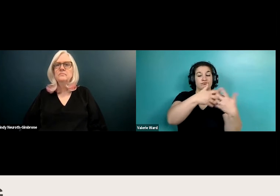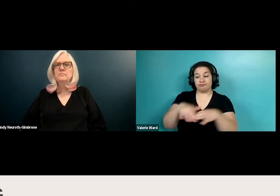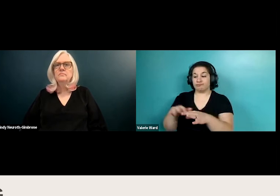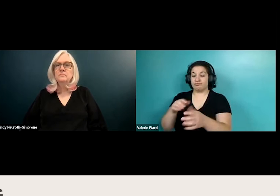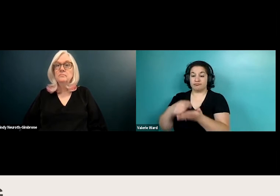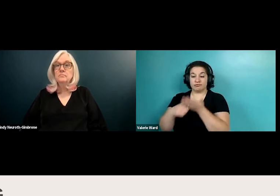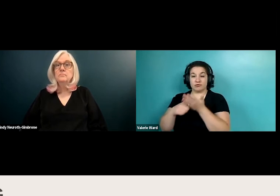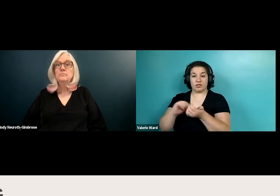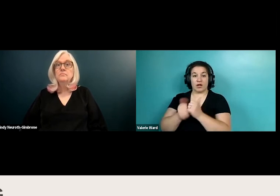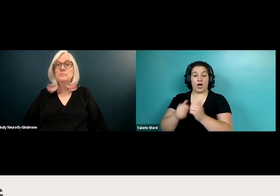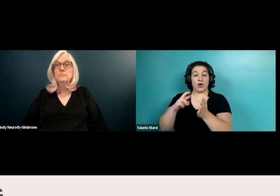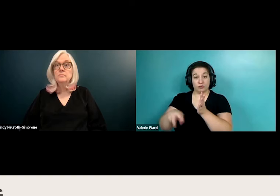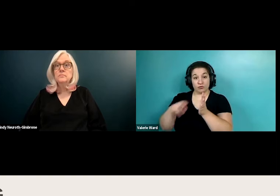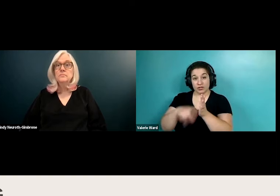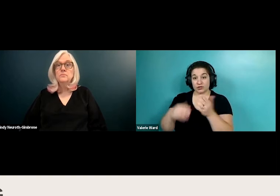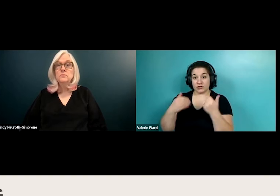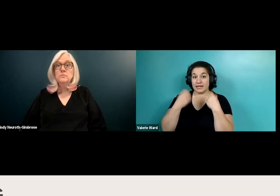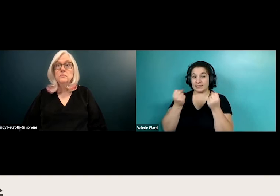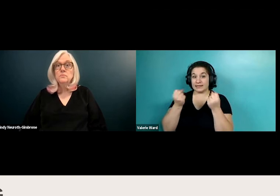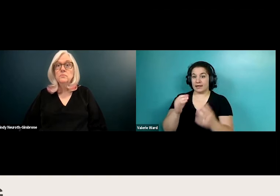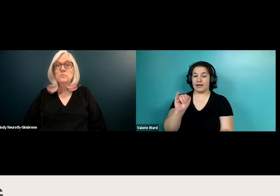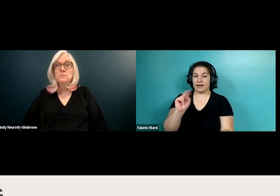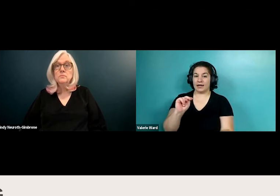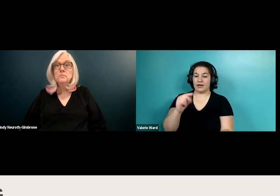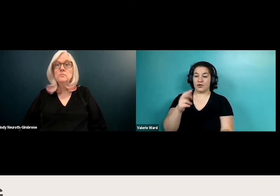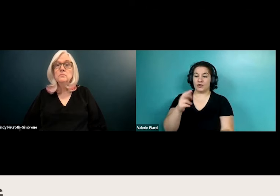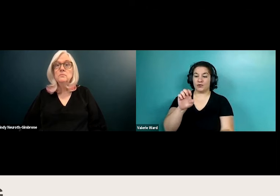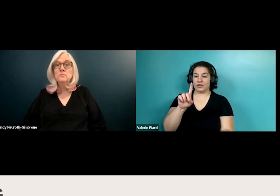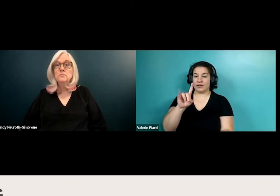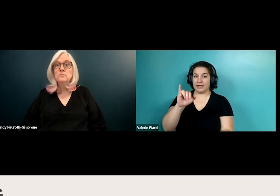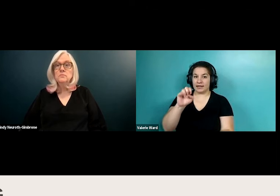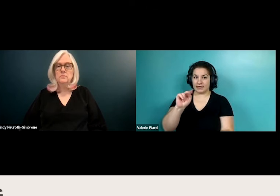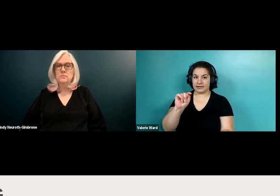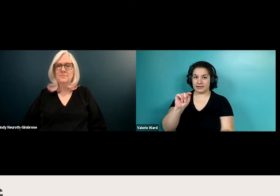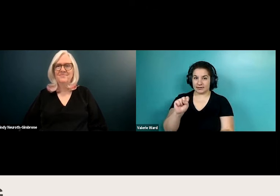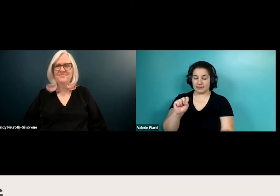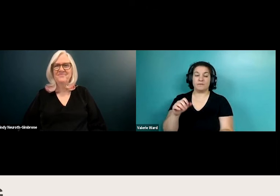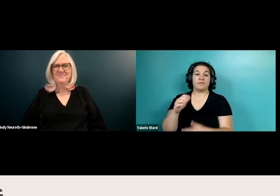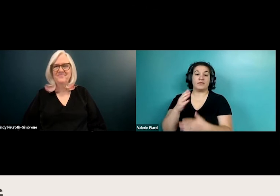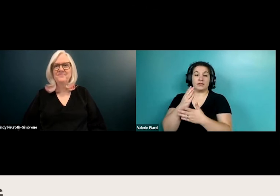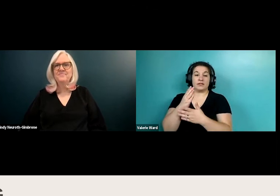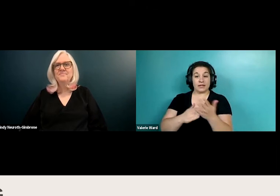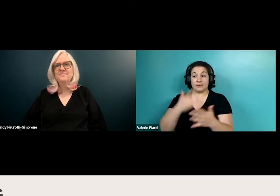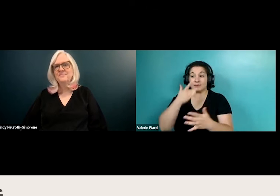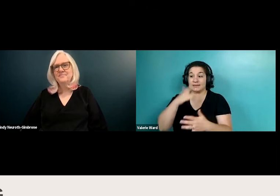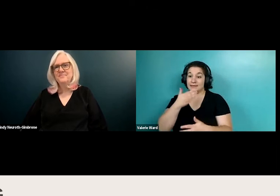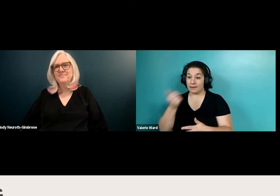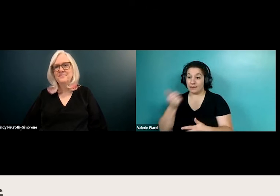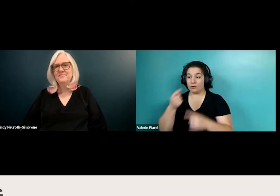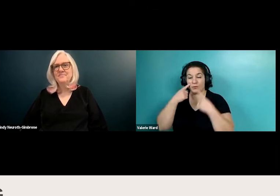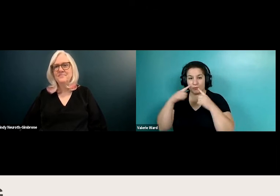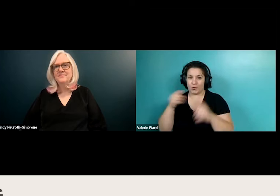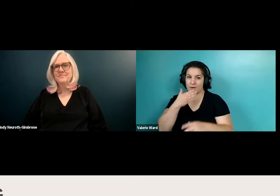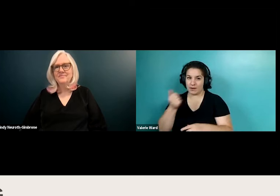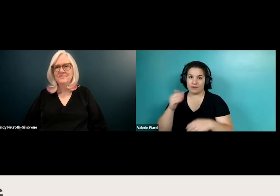incorporates several ingredients, aka sources, and that some taste better or work better than others. This